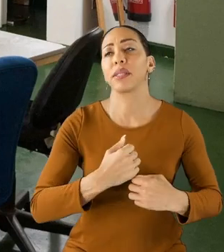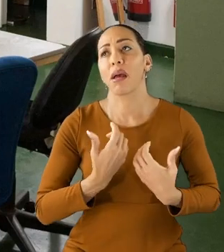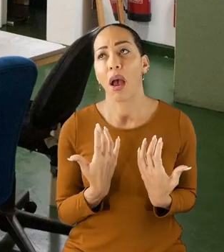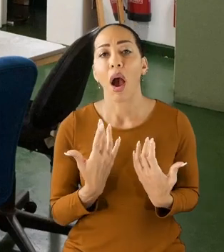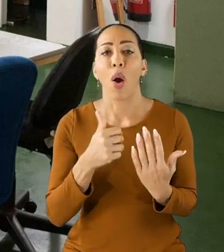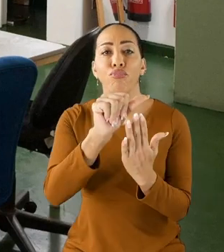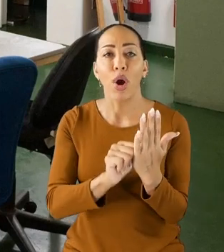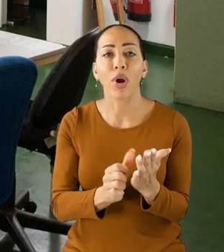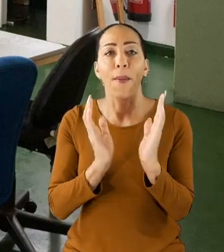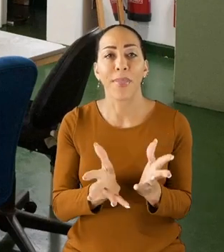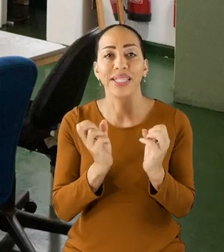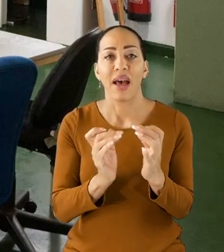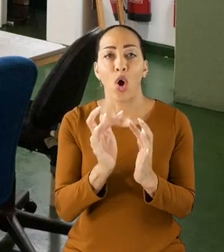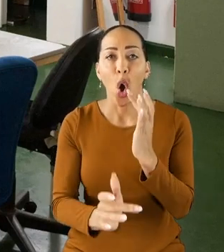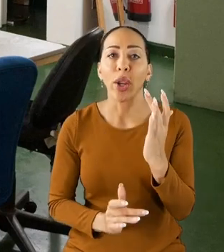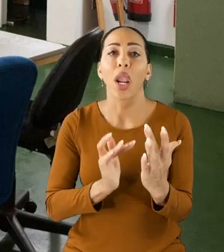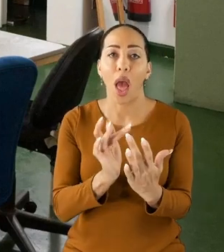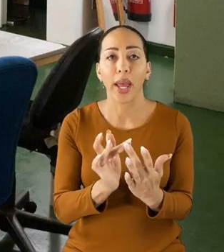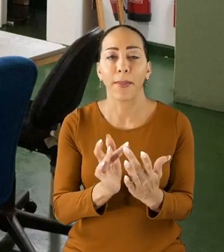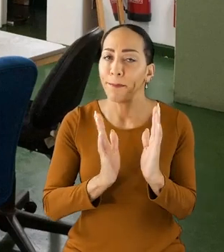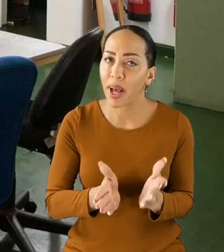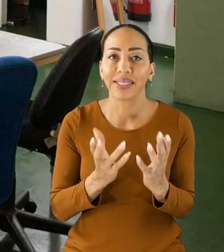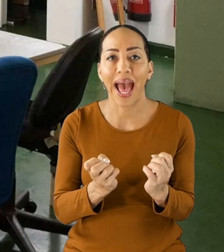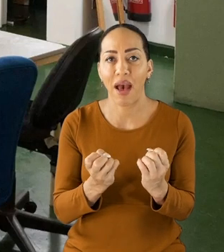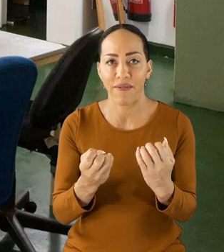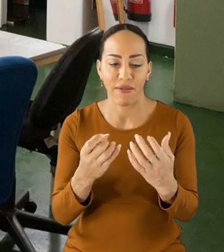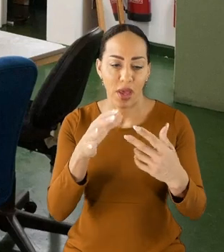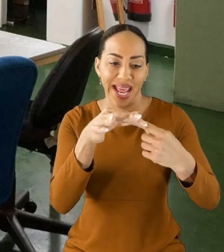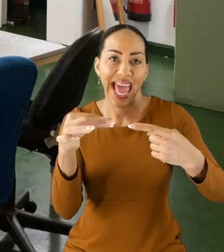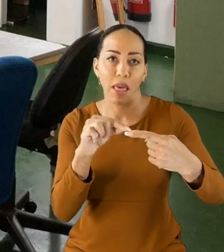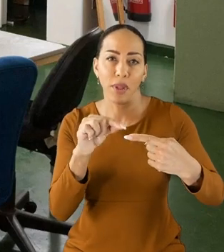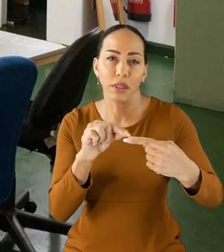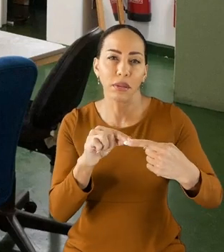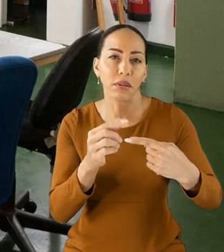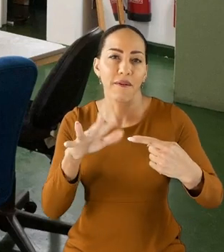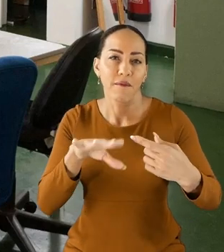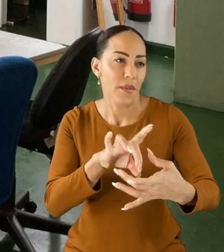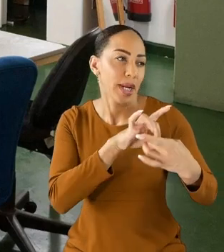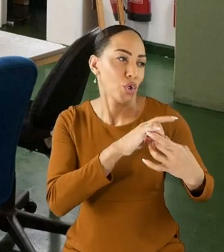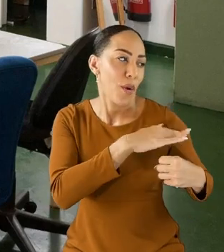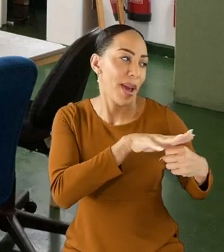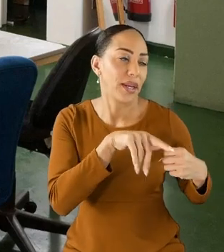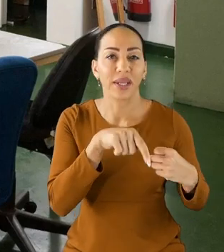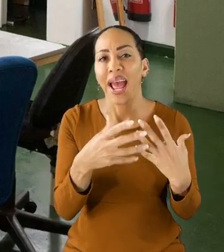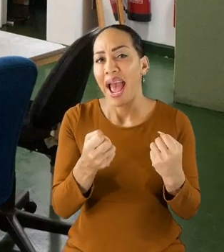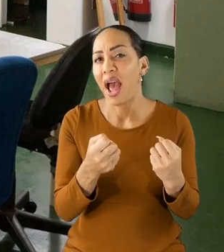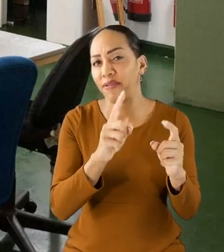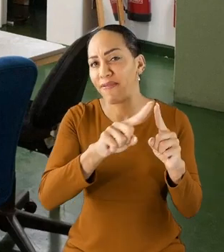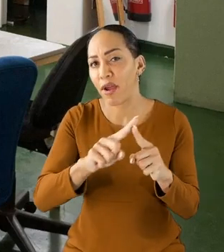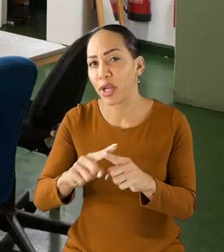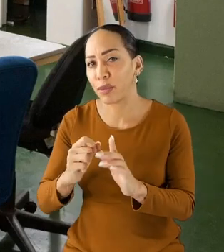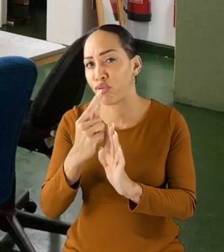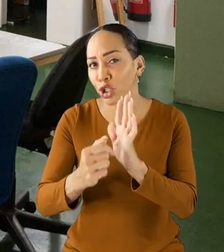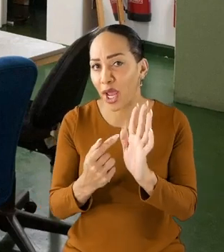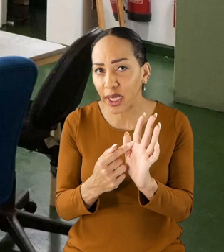element for access reasons, and that's since the pandemic. And we also run a whole range of projects